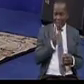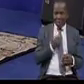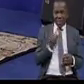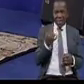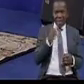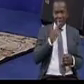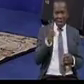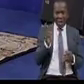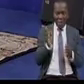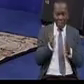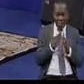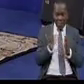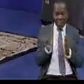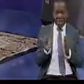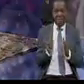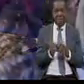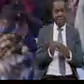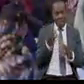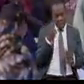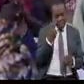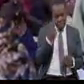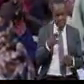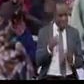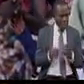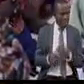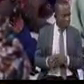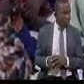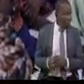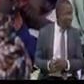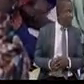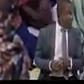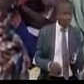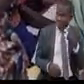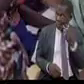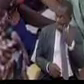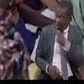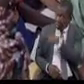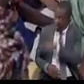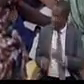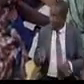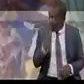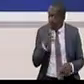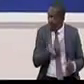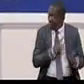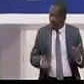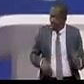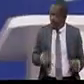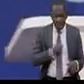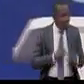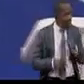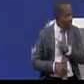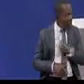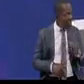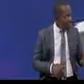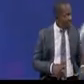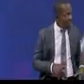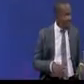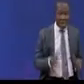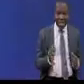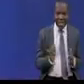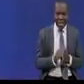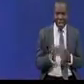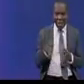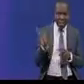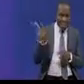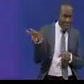doing there, and they are doing this and all, and they are looking and that one, they are, you know, all, and they march, but they are looking and watching. That's